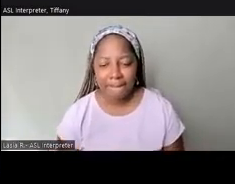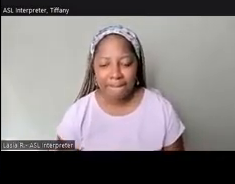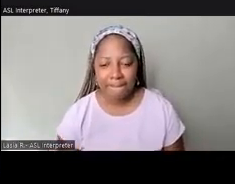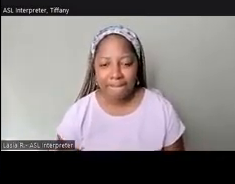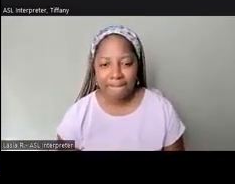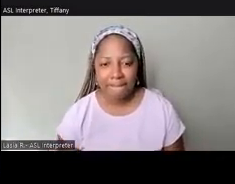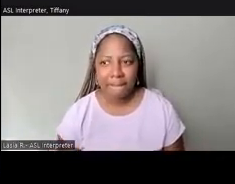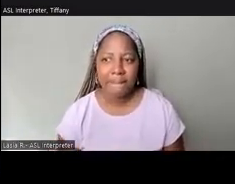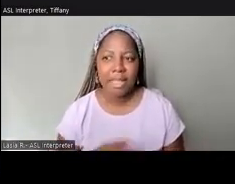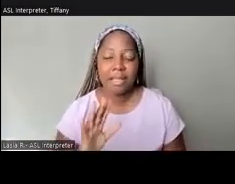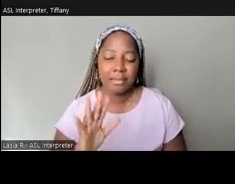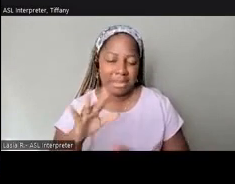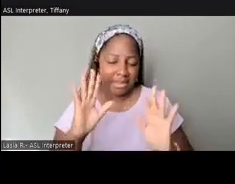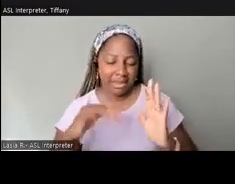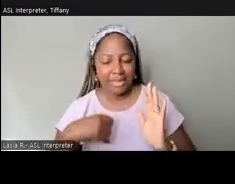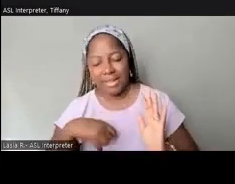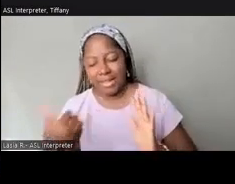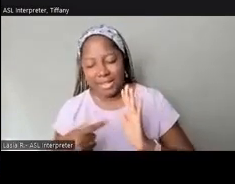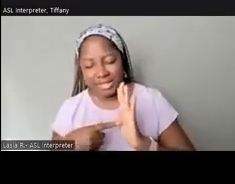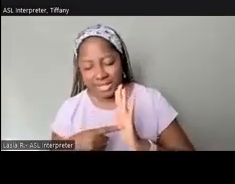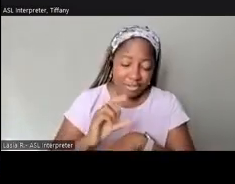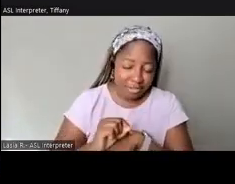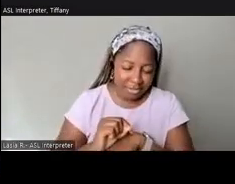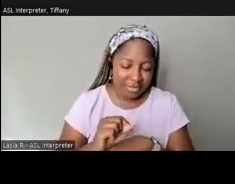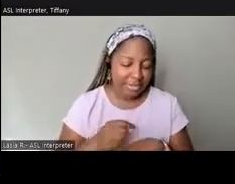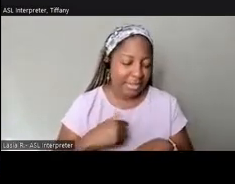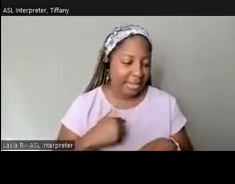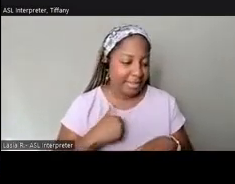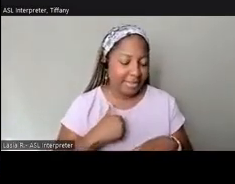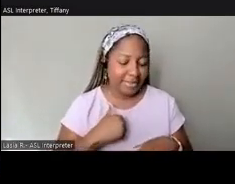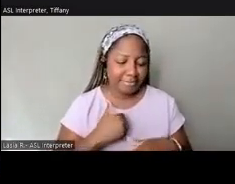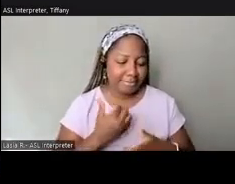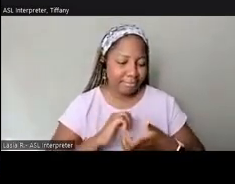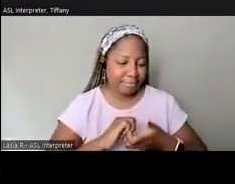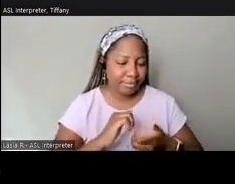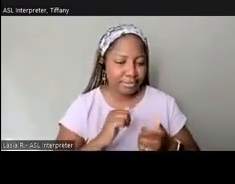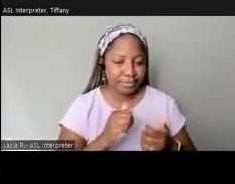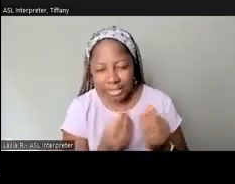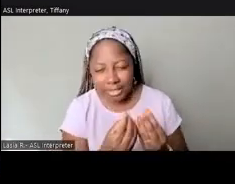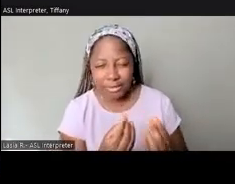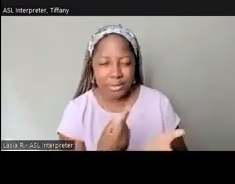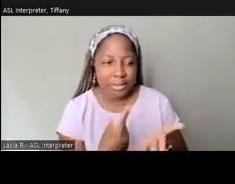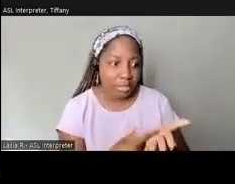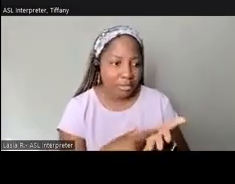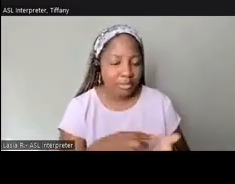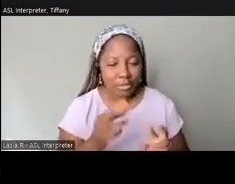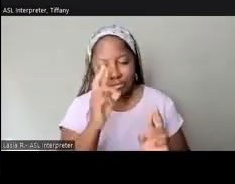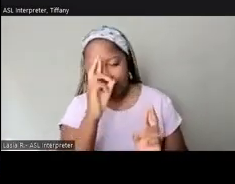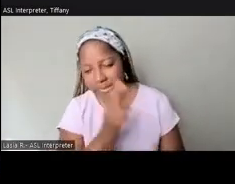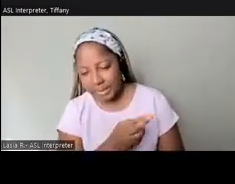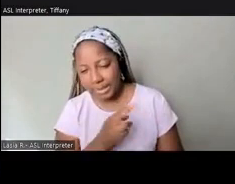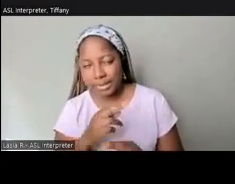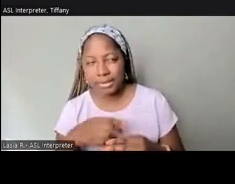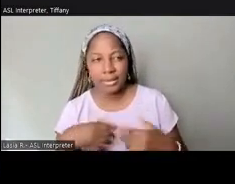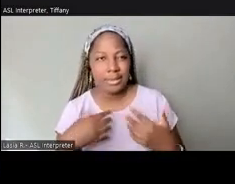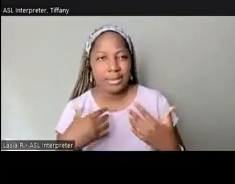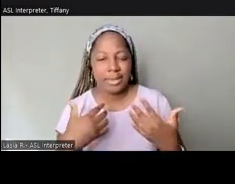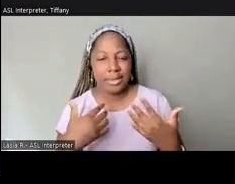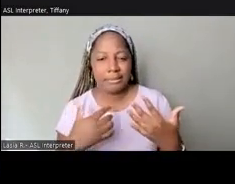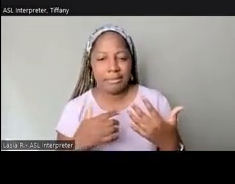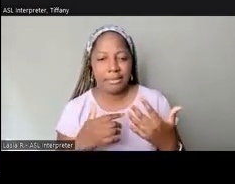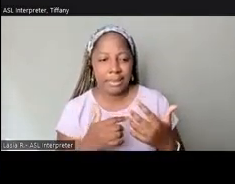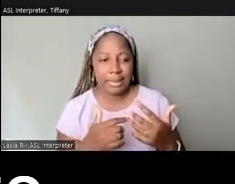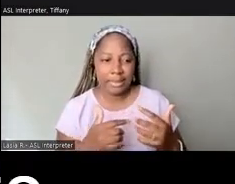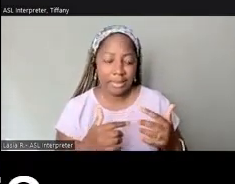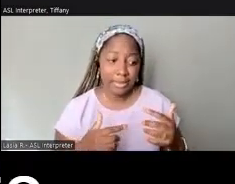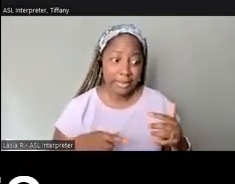And I'll share one more example. I'm a consultant. I work with organizations, talk about race and culture and respect, and how to hold each other